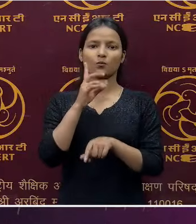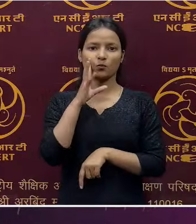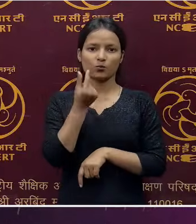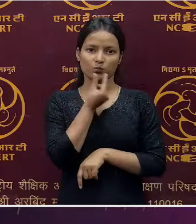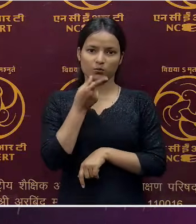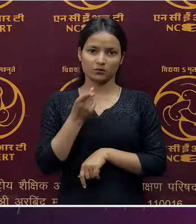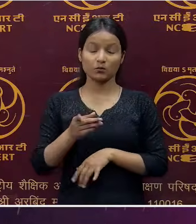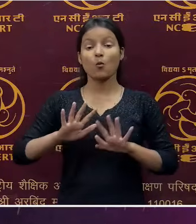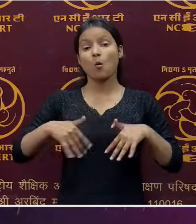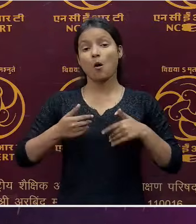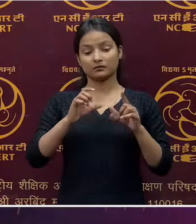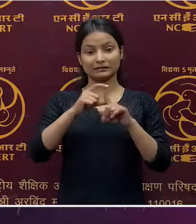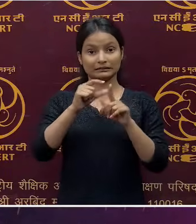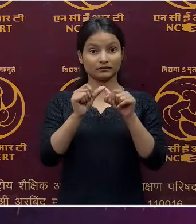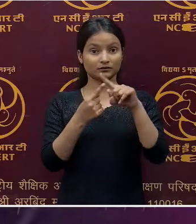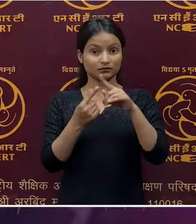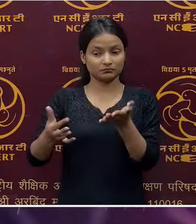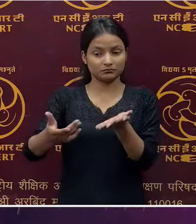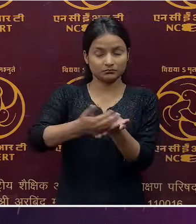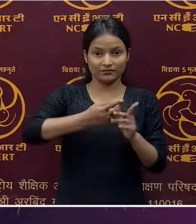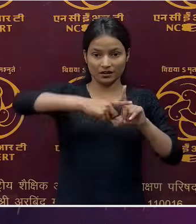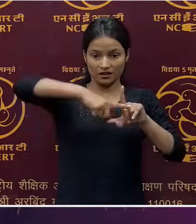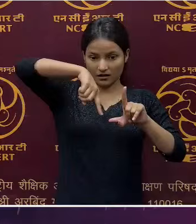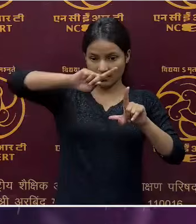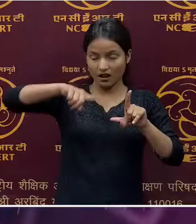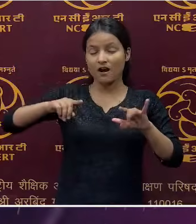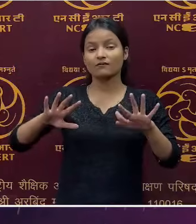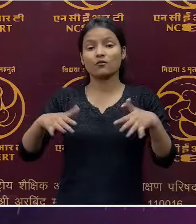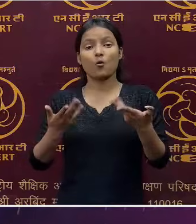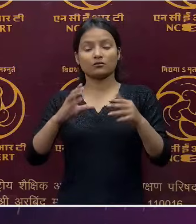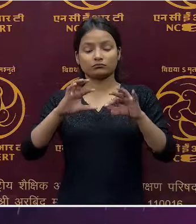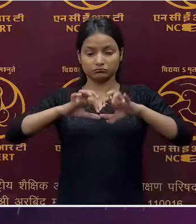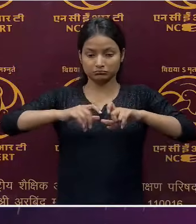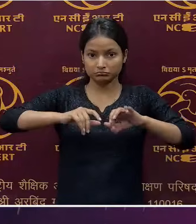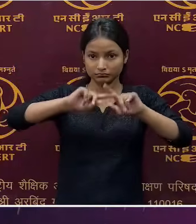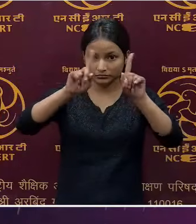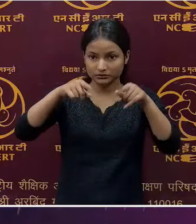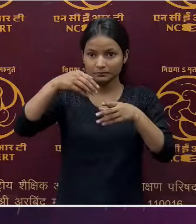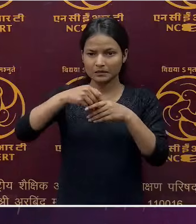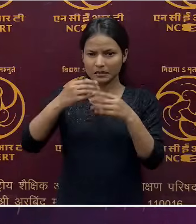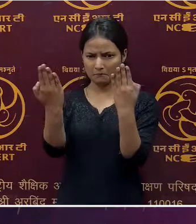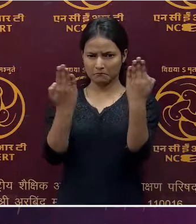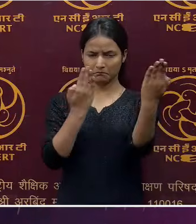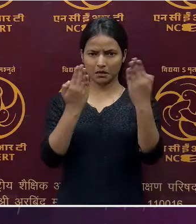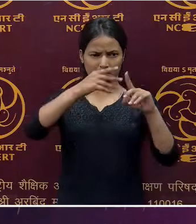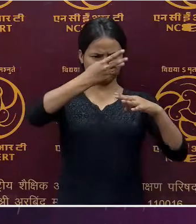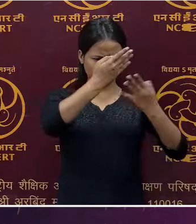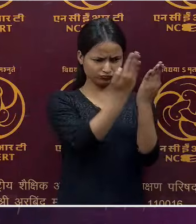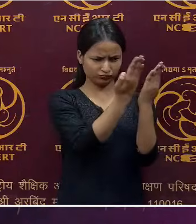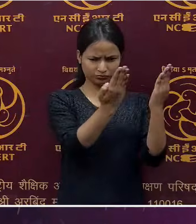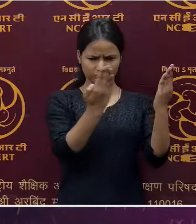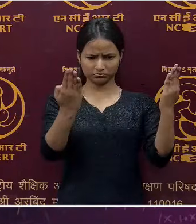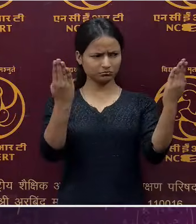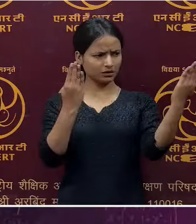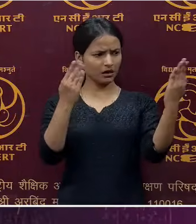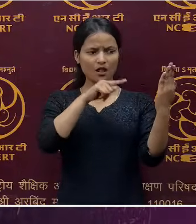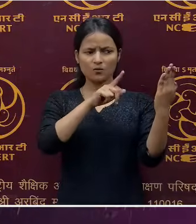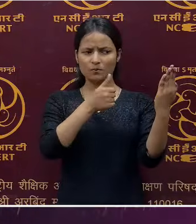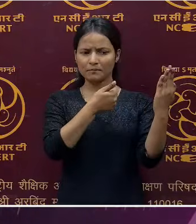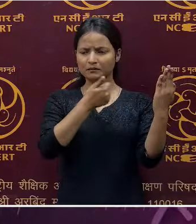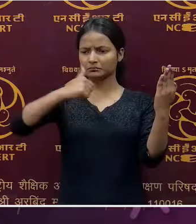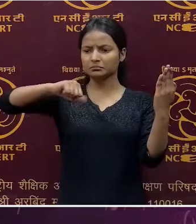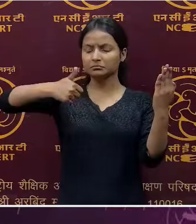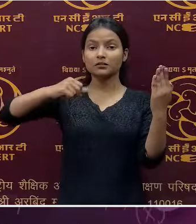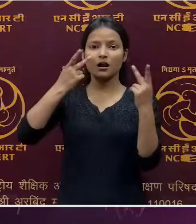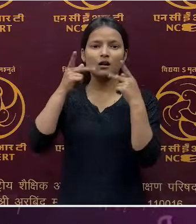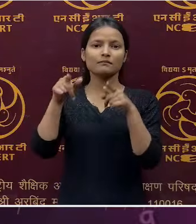is useful even in statistics, even in any kind of graph we are reading. And when one of the daily